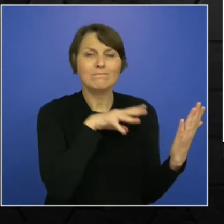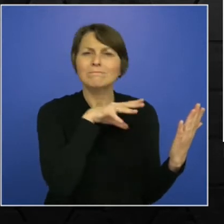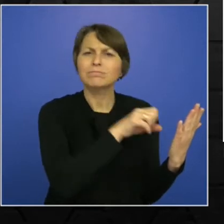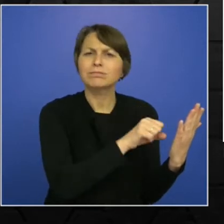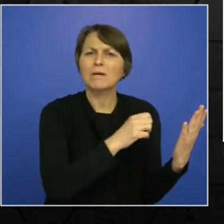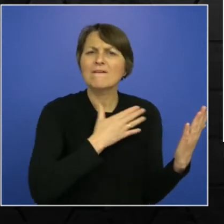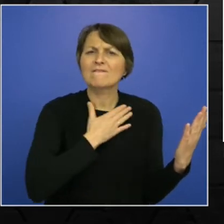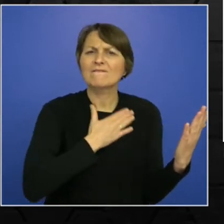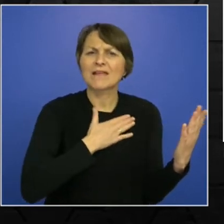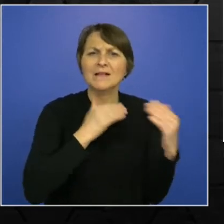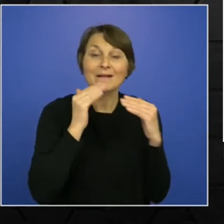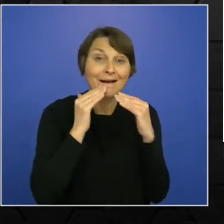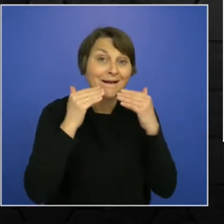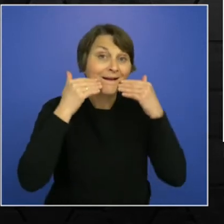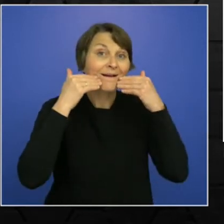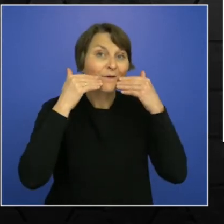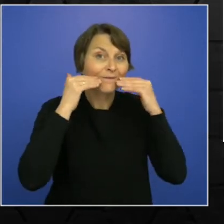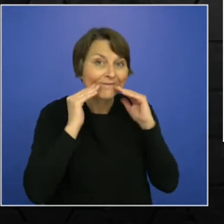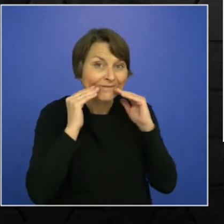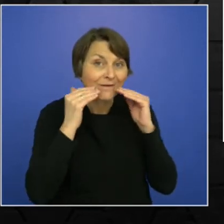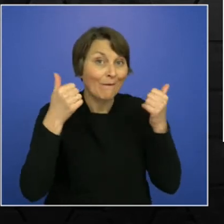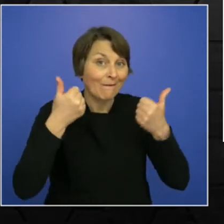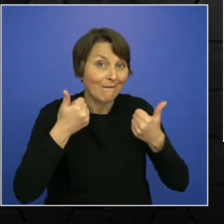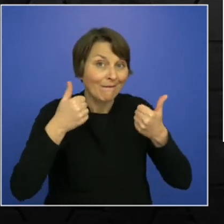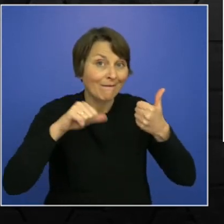identify, like for example,